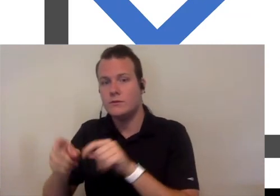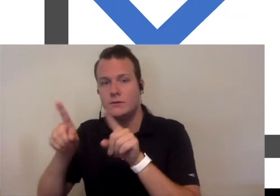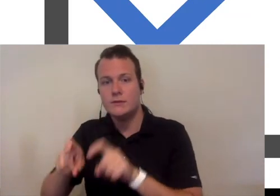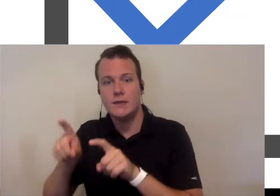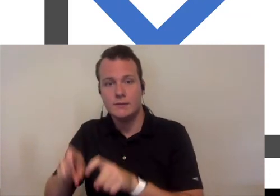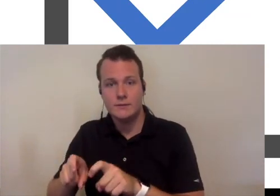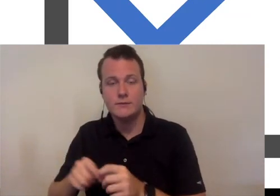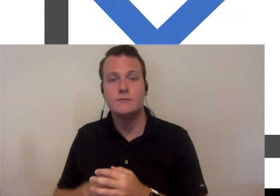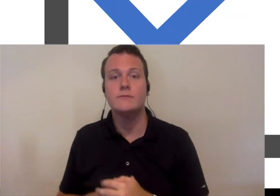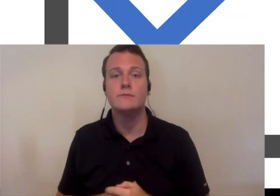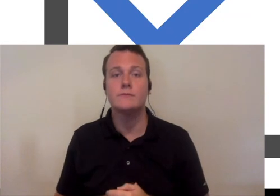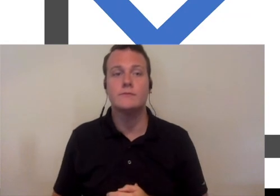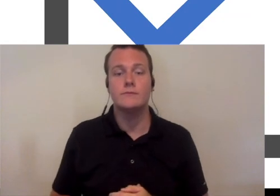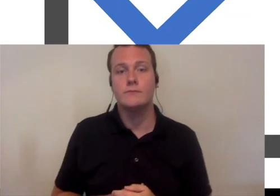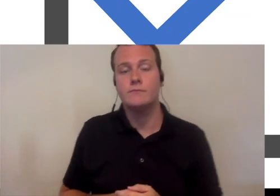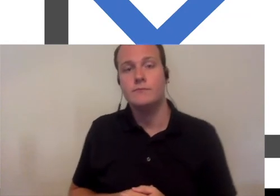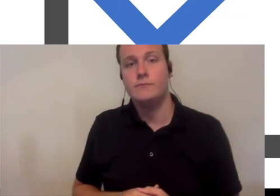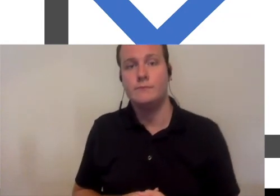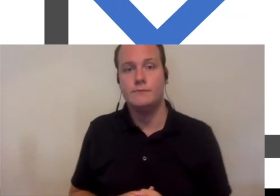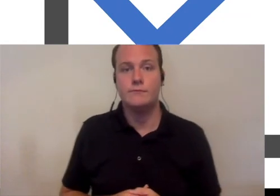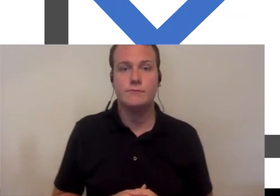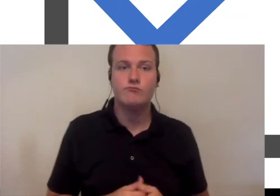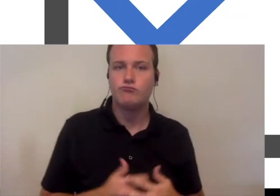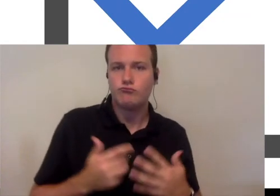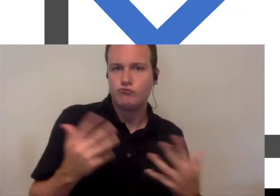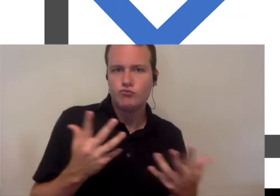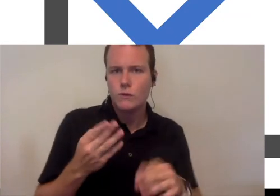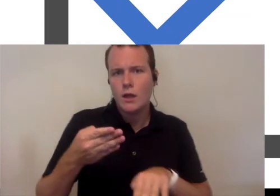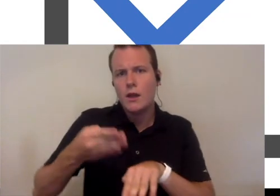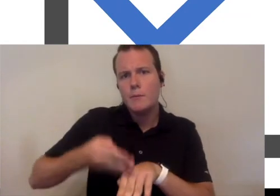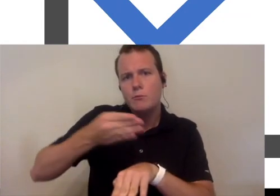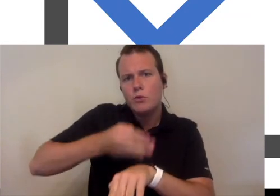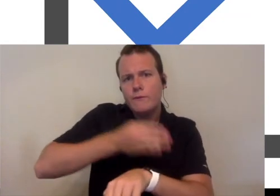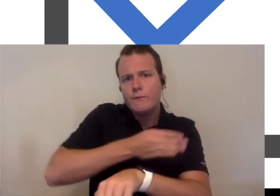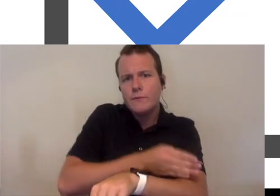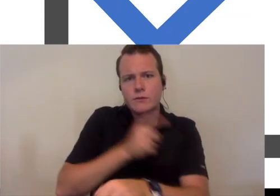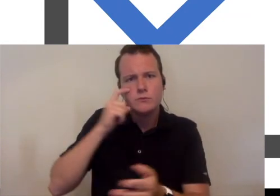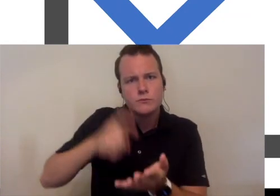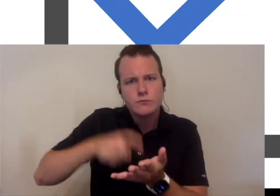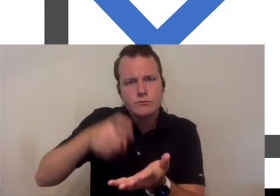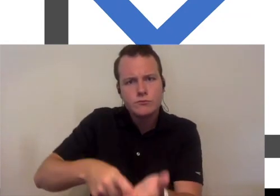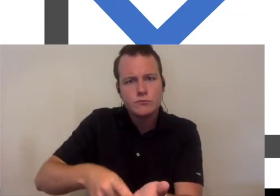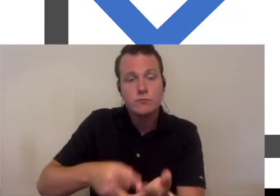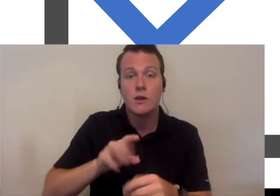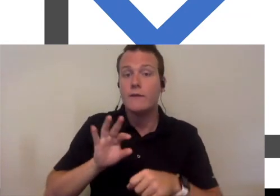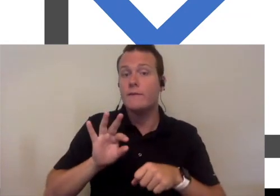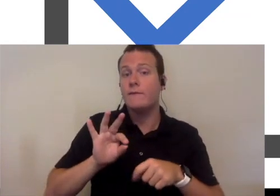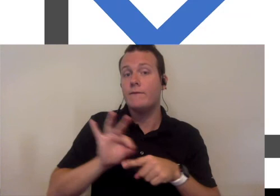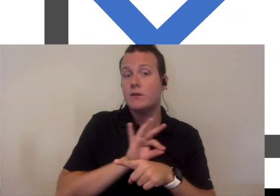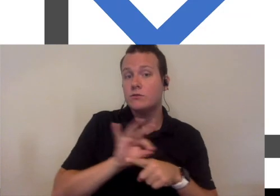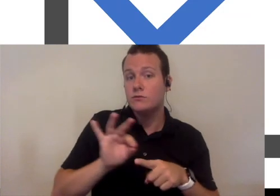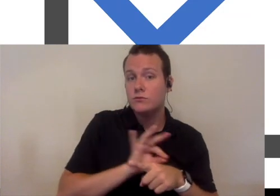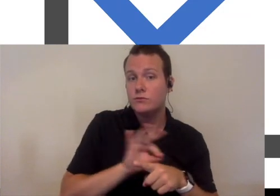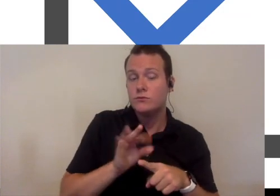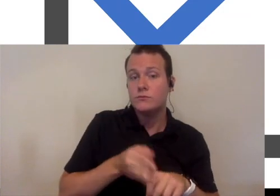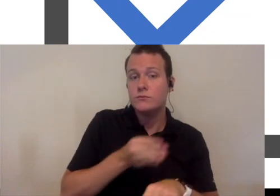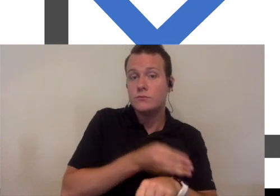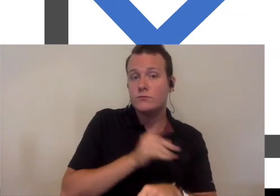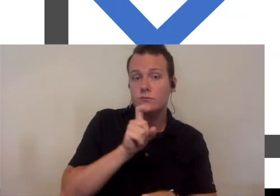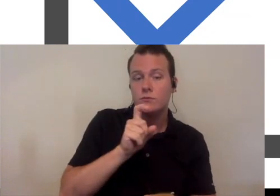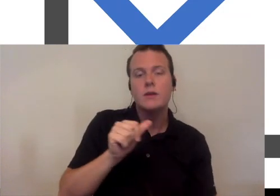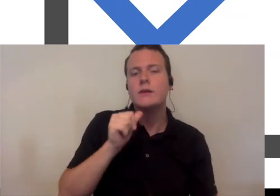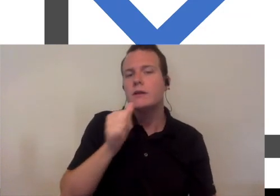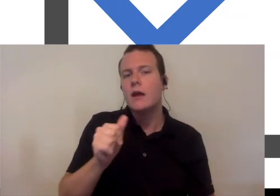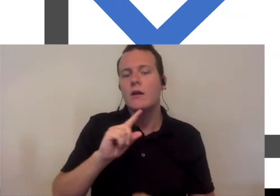What was some of the improvements that you saw? Did you see a functional improvement? Not just